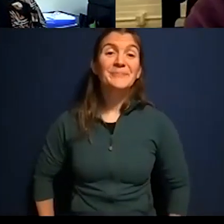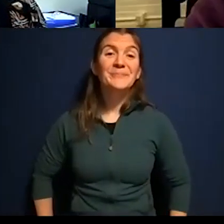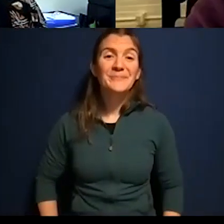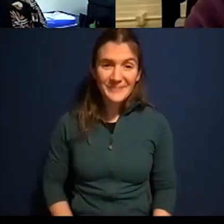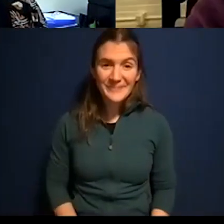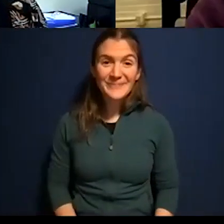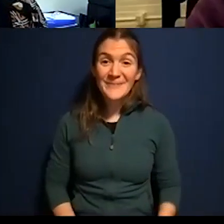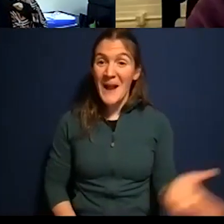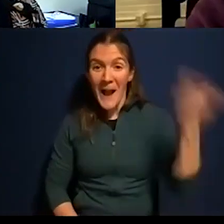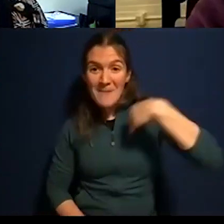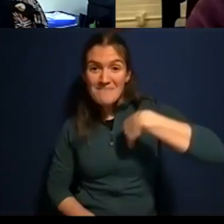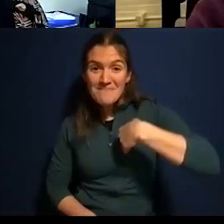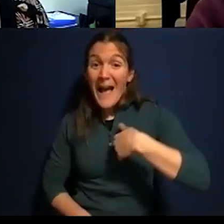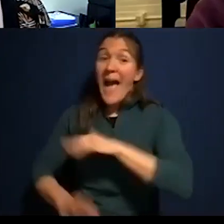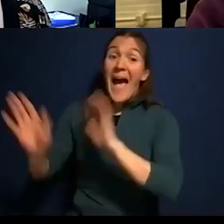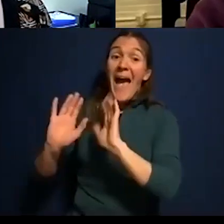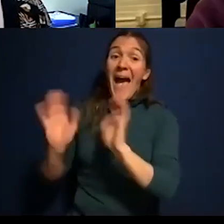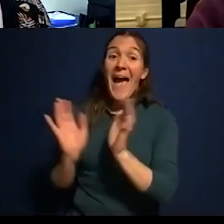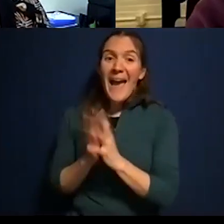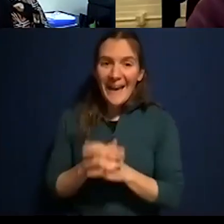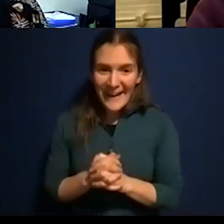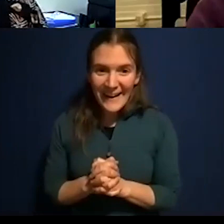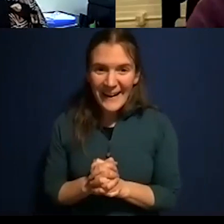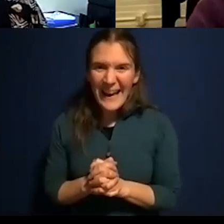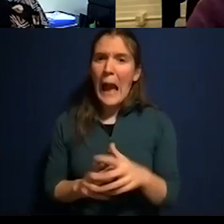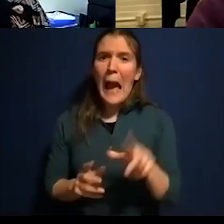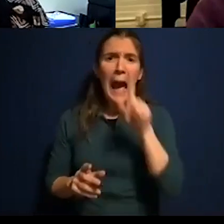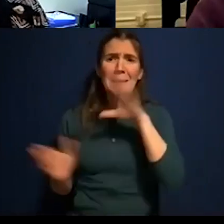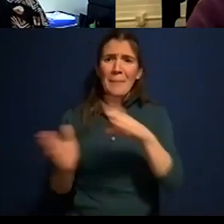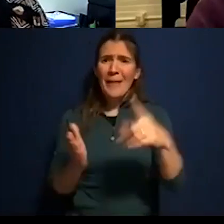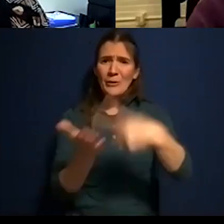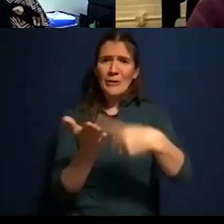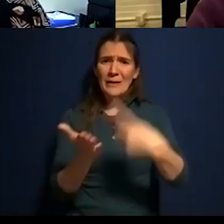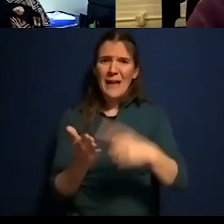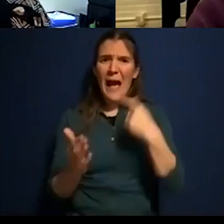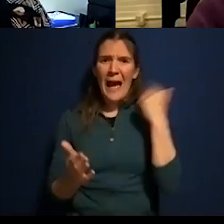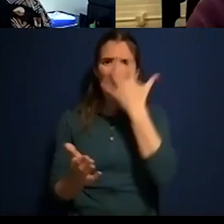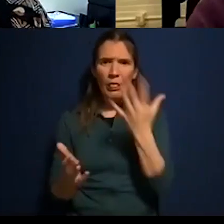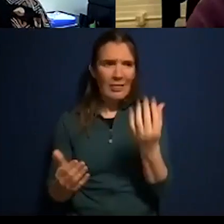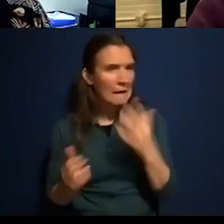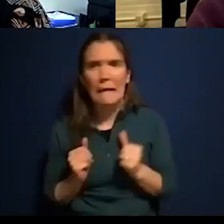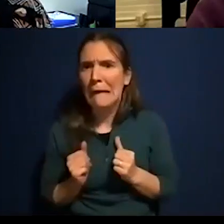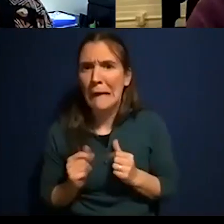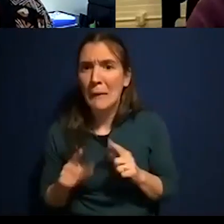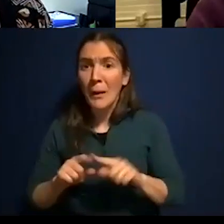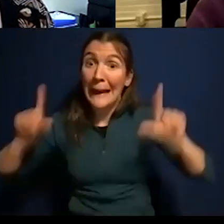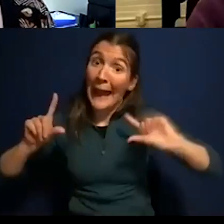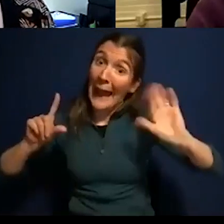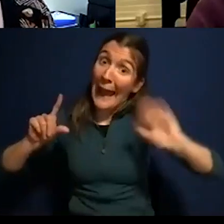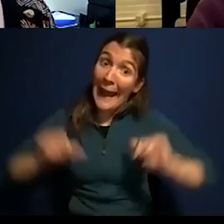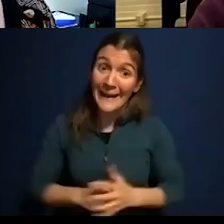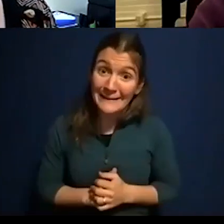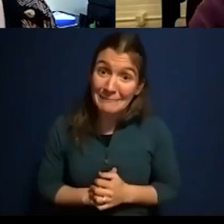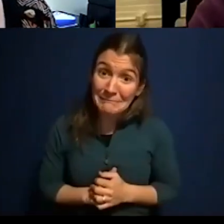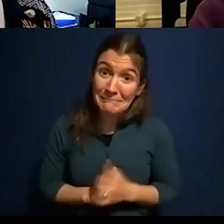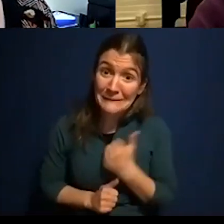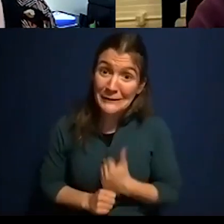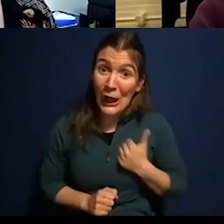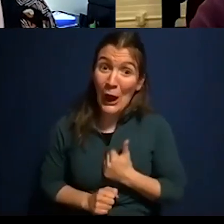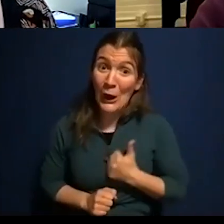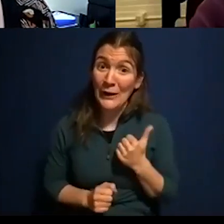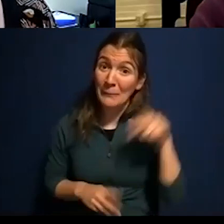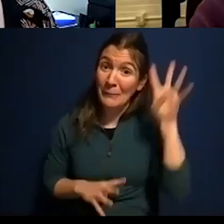Come on down. I had like no intention of talking about this, so I look really bad. But